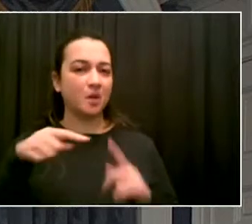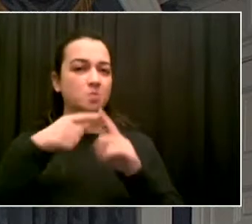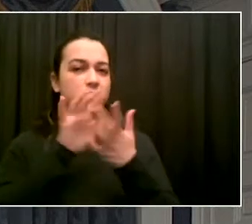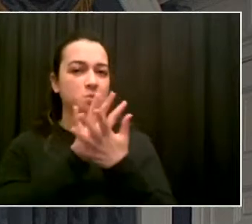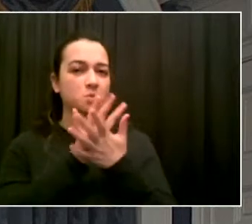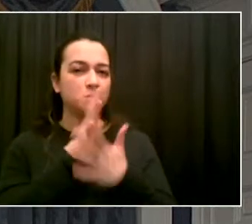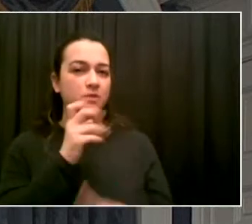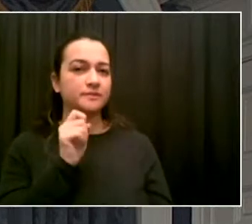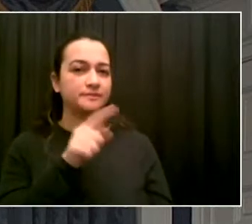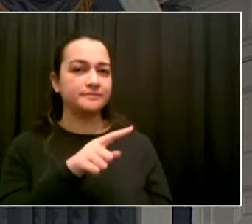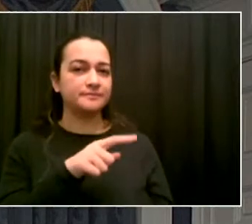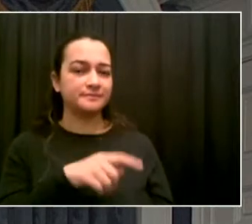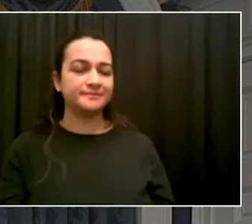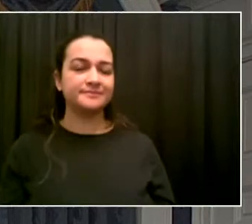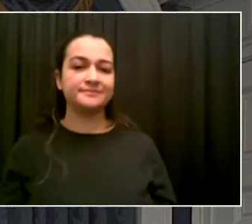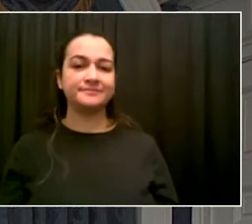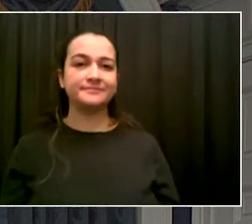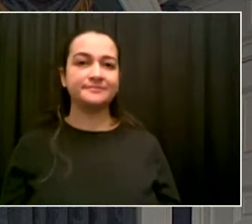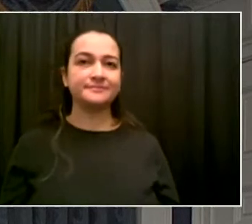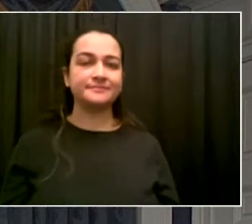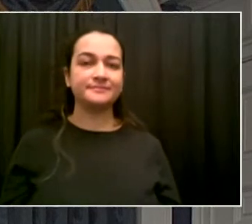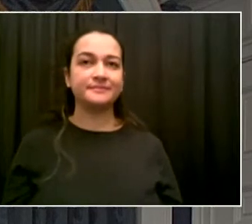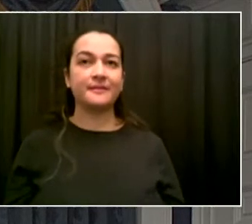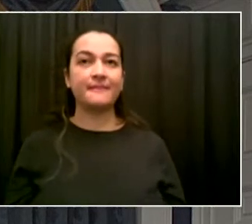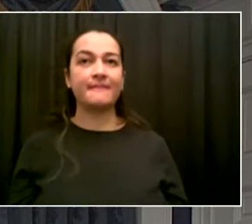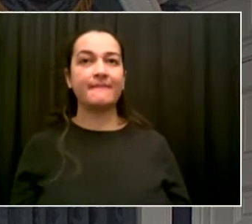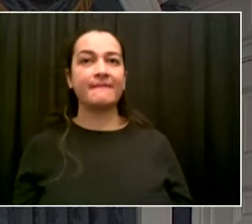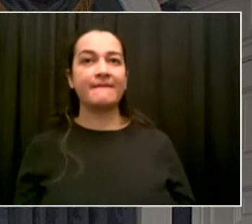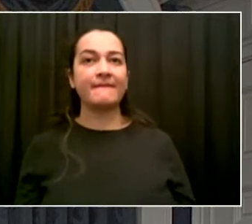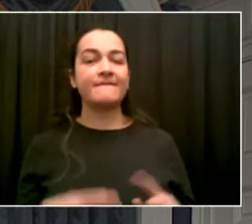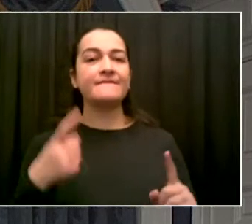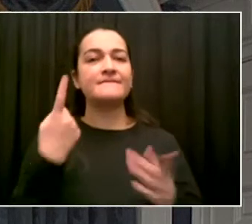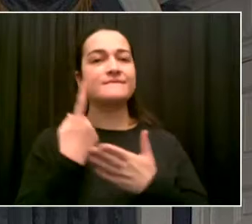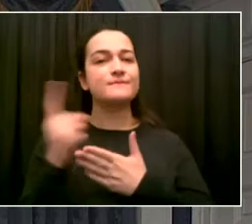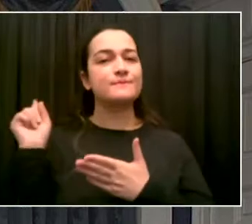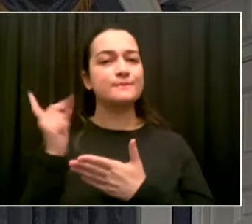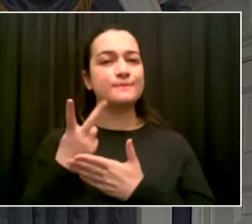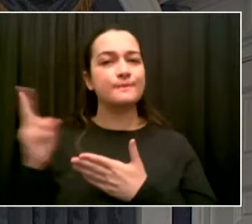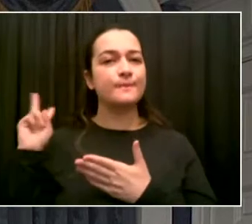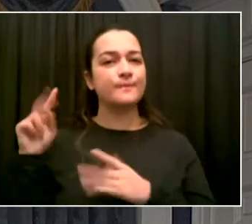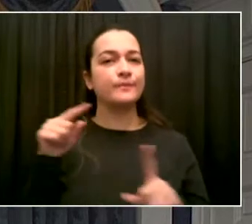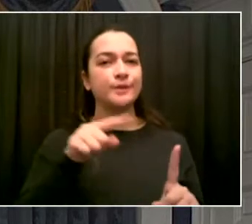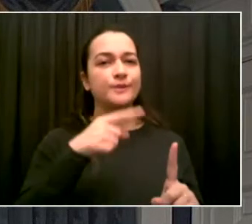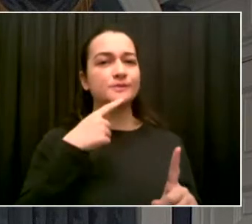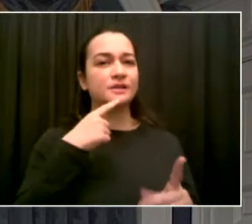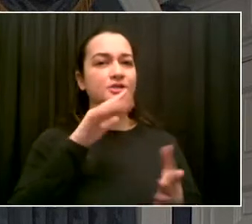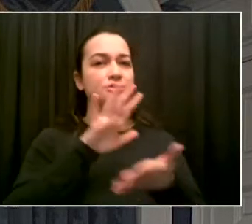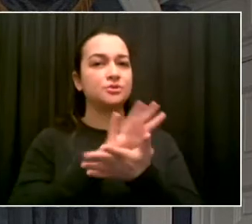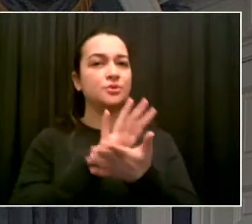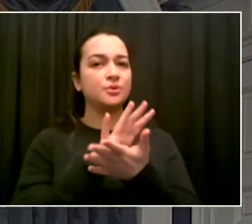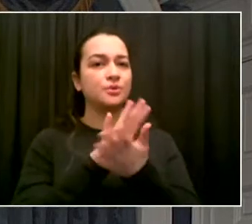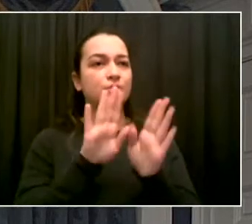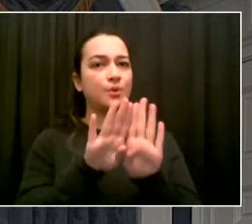a couple of weeks ago, you said the goal was for 5 days a week in as